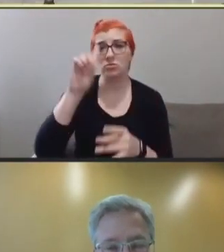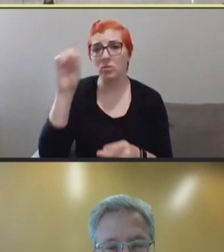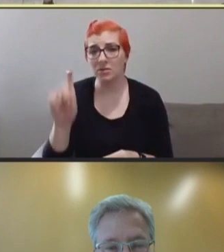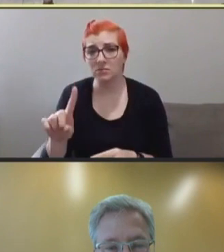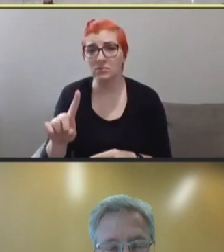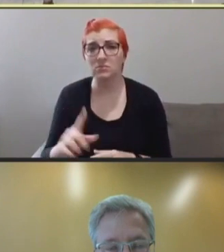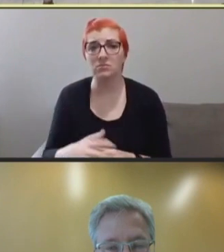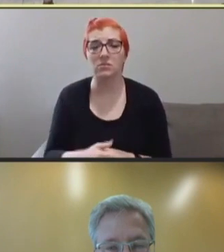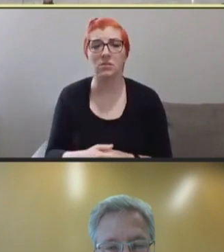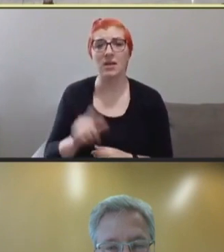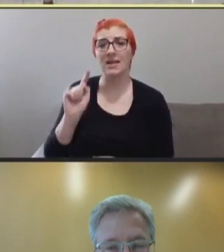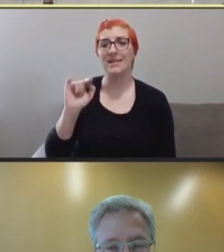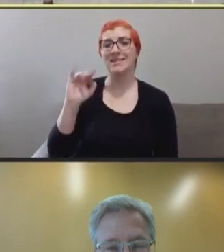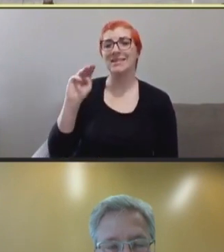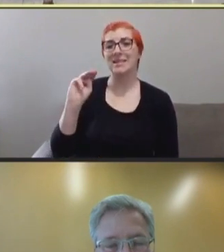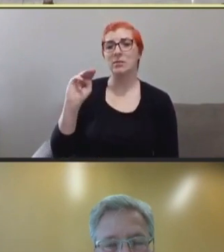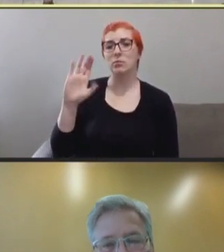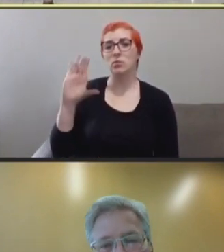Tim Cook.